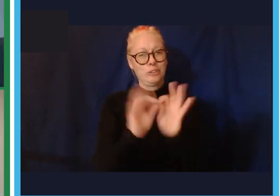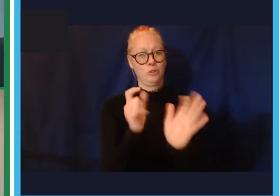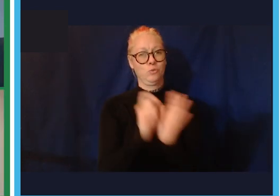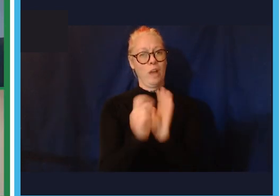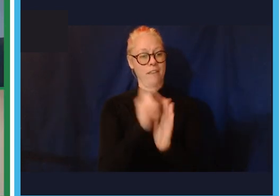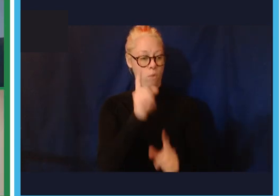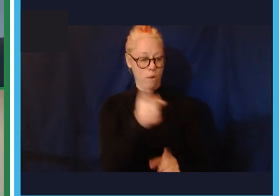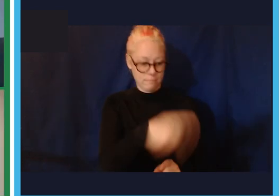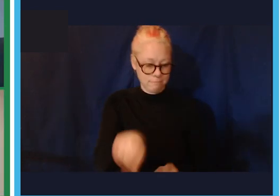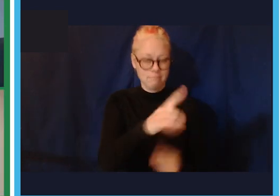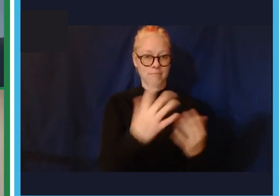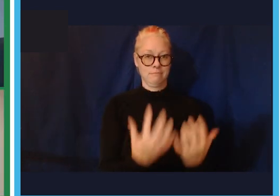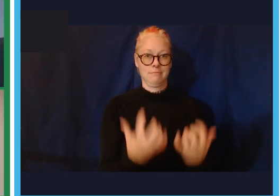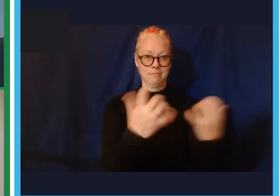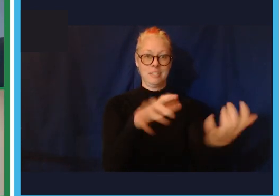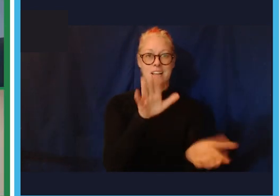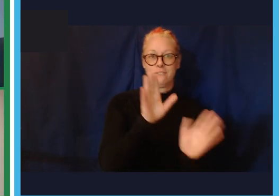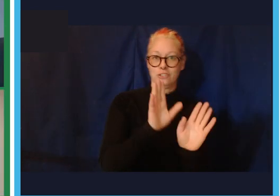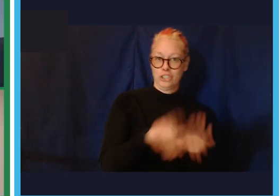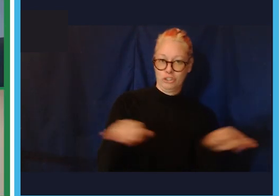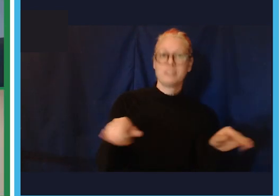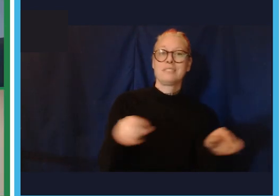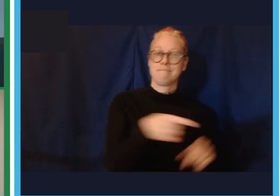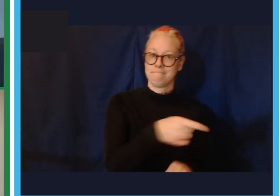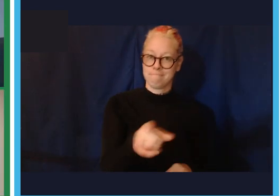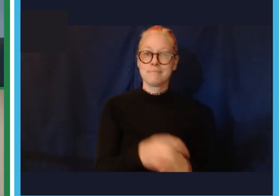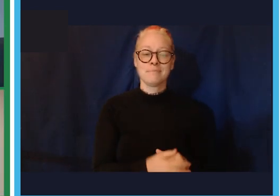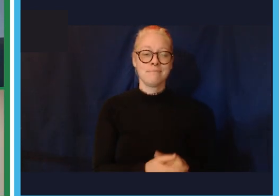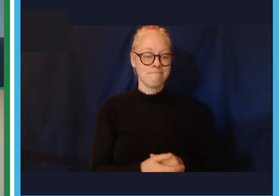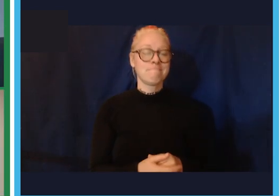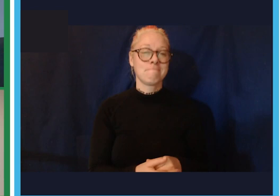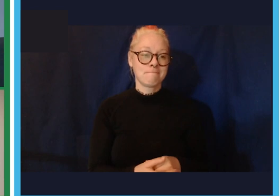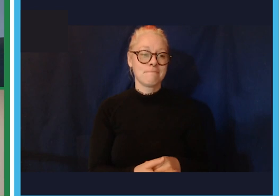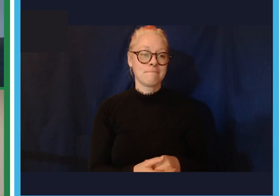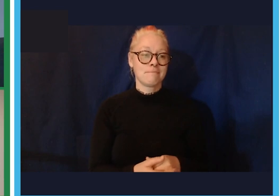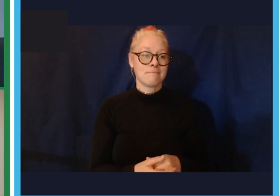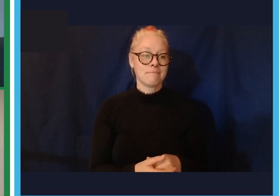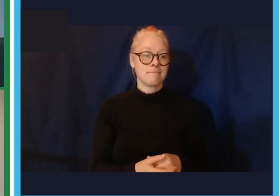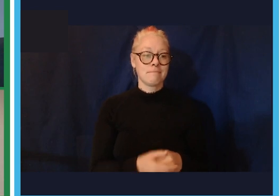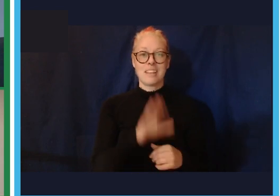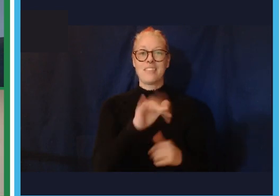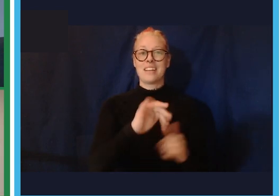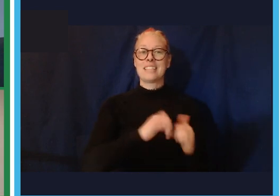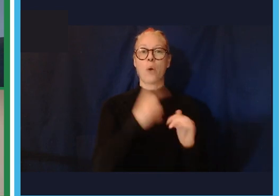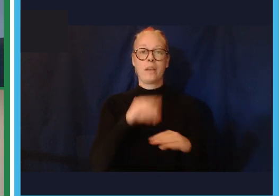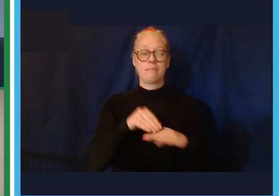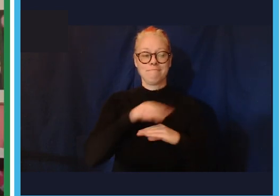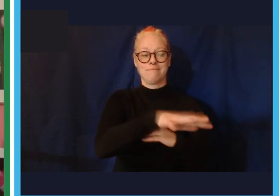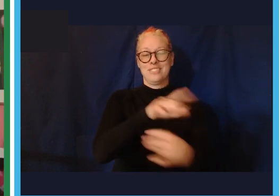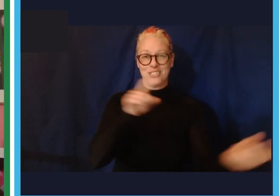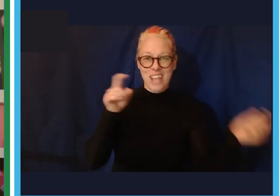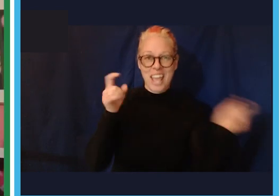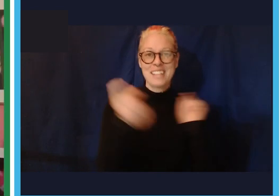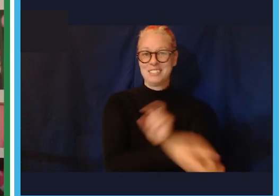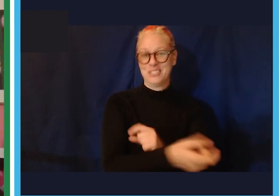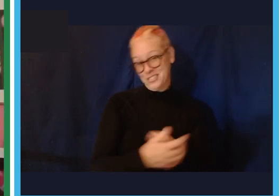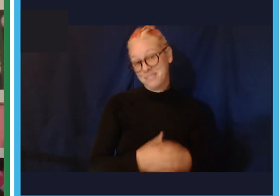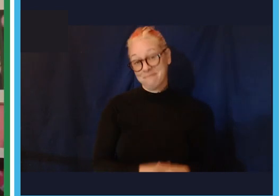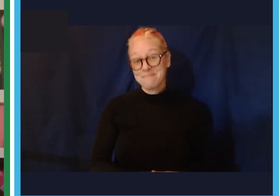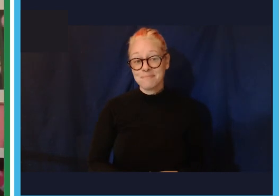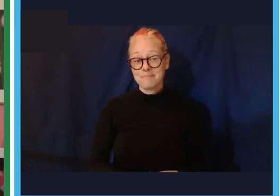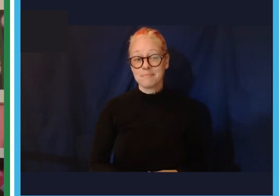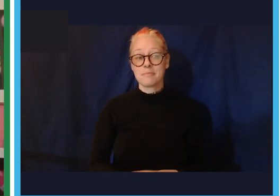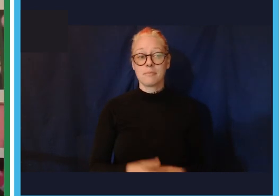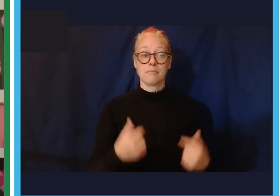big product of the media that I watched as a kid, as the Mr. Rogers and the Sesame Streets. They really helped